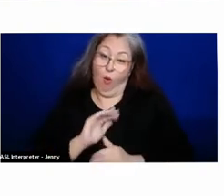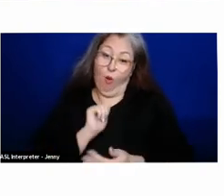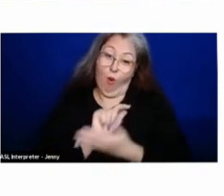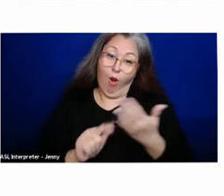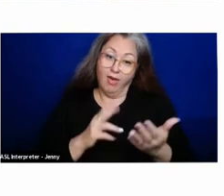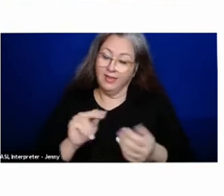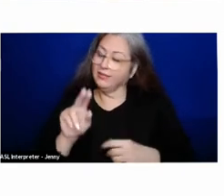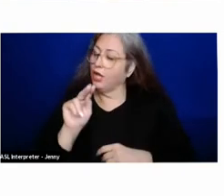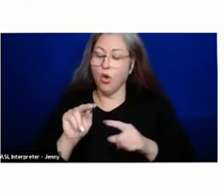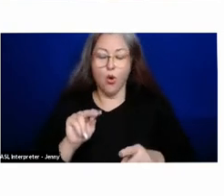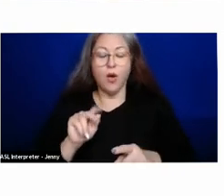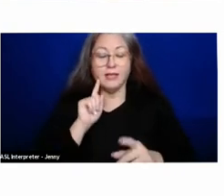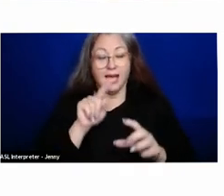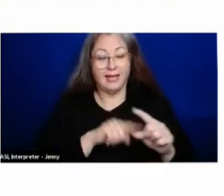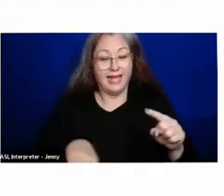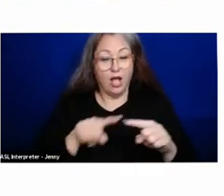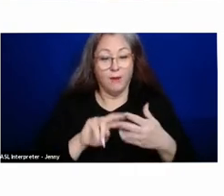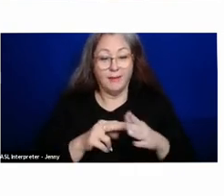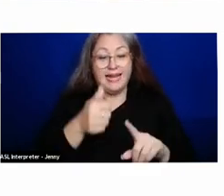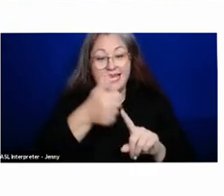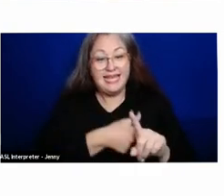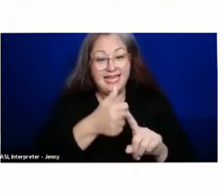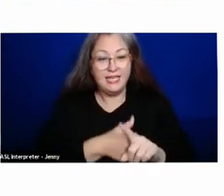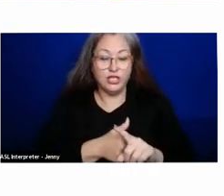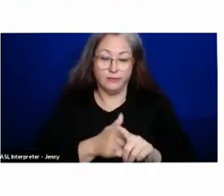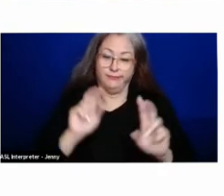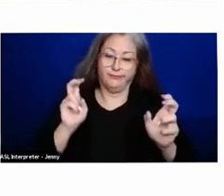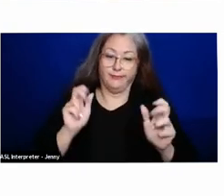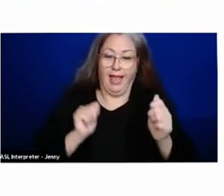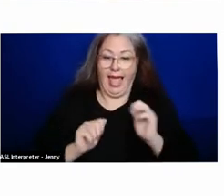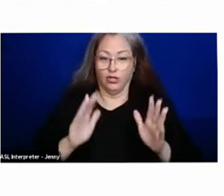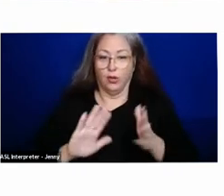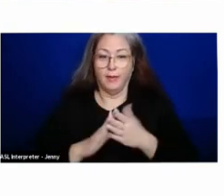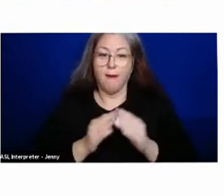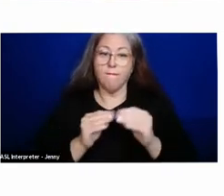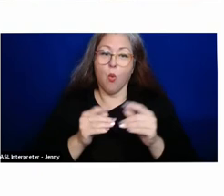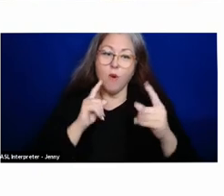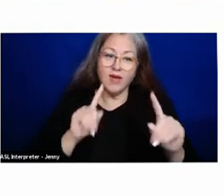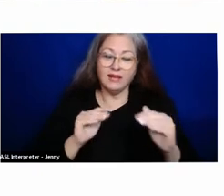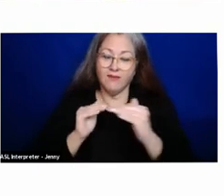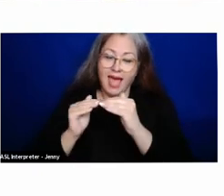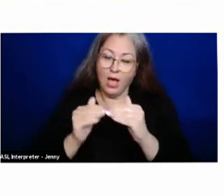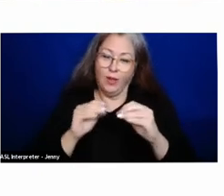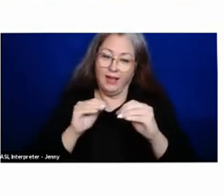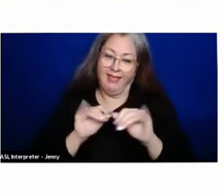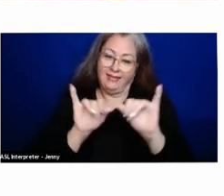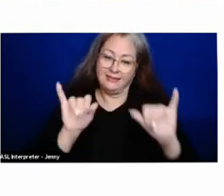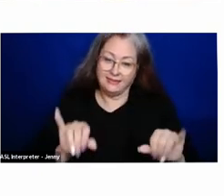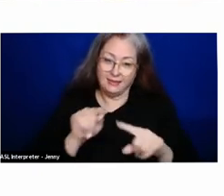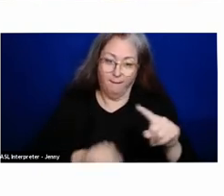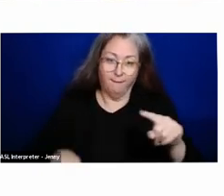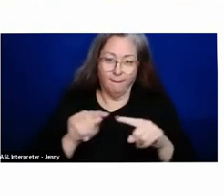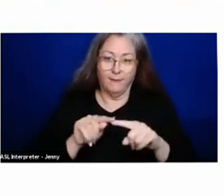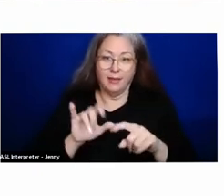of circularity is for each entity, each actor, to become a more effective and equitable partner within the circular system.